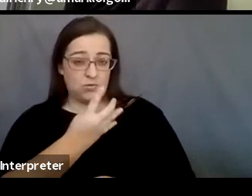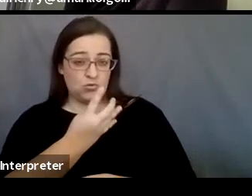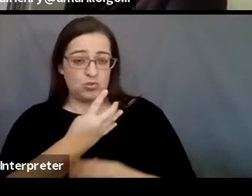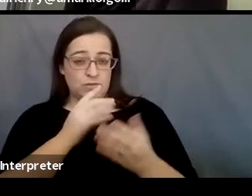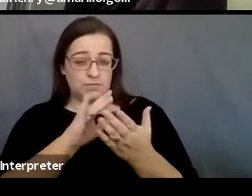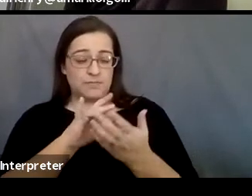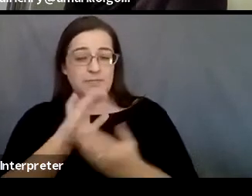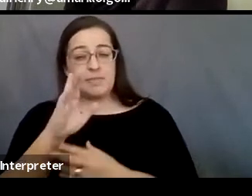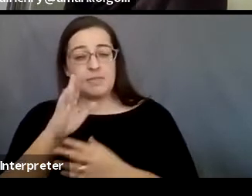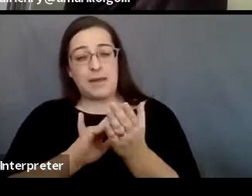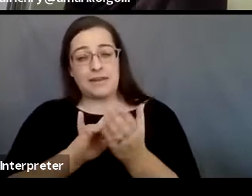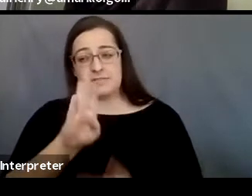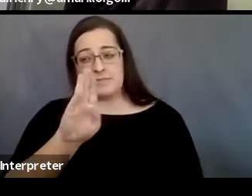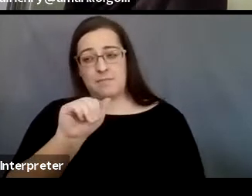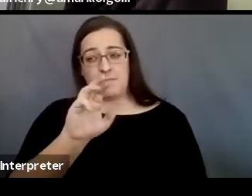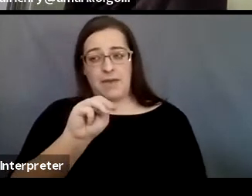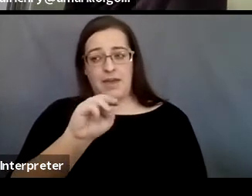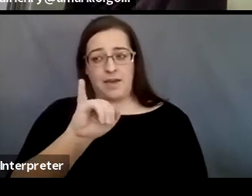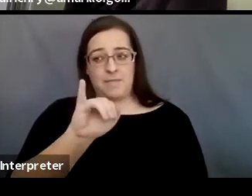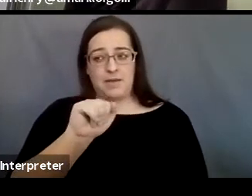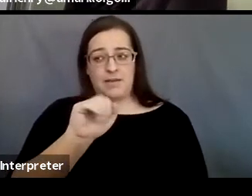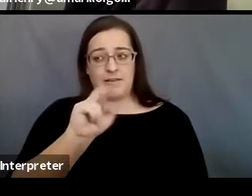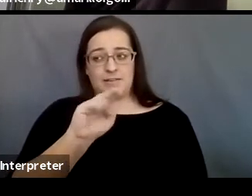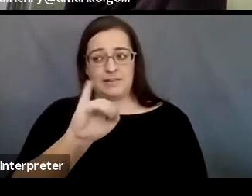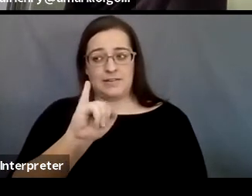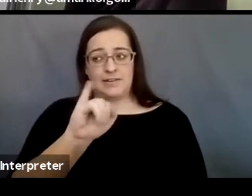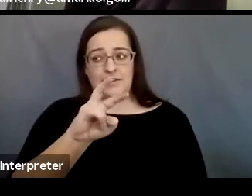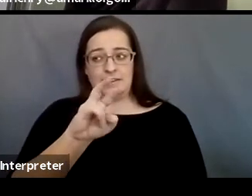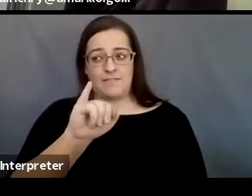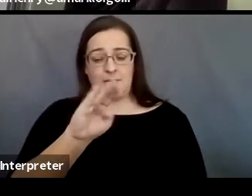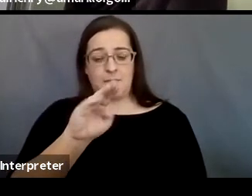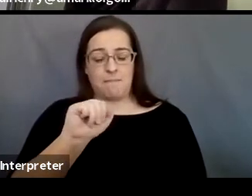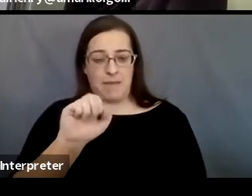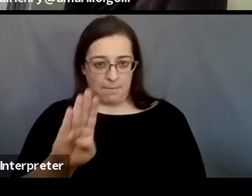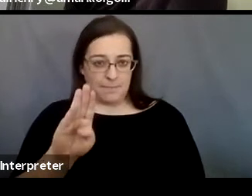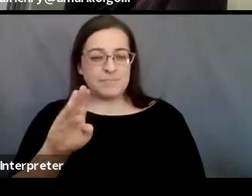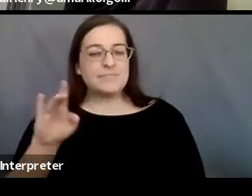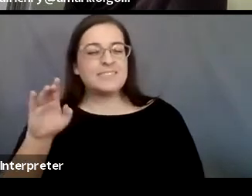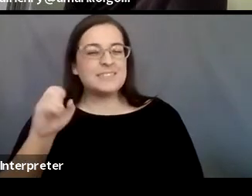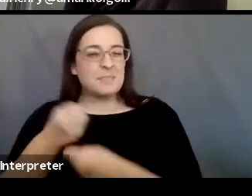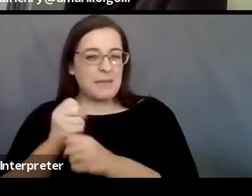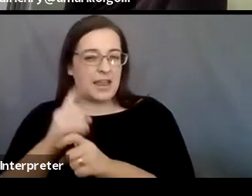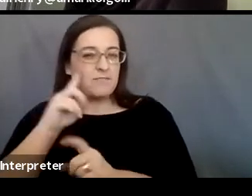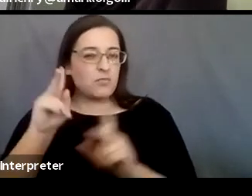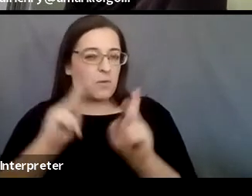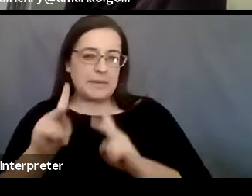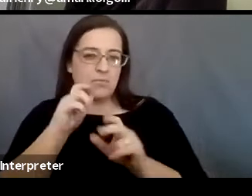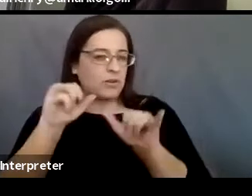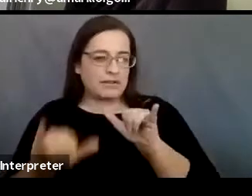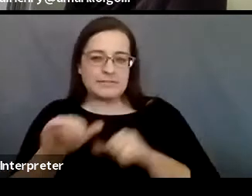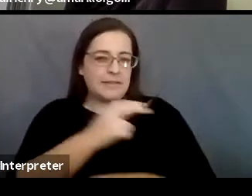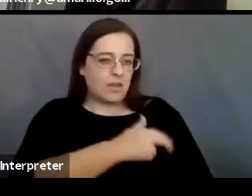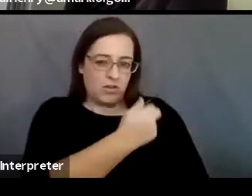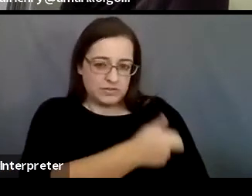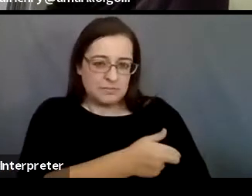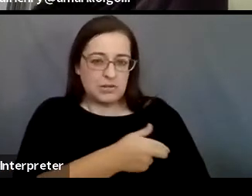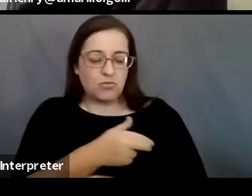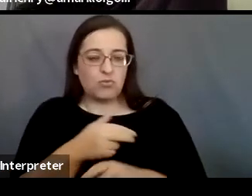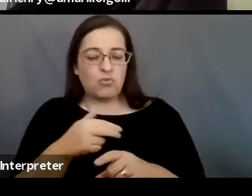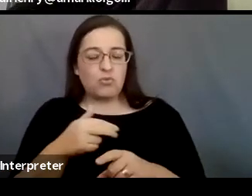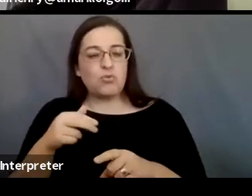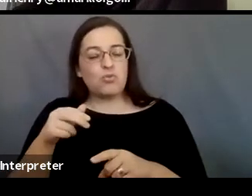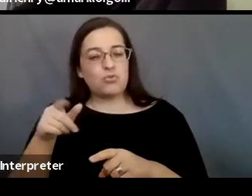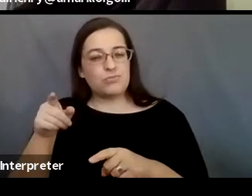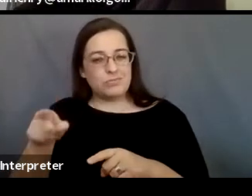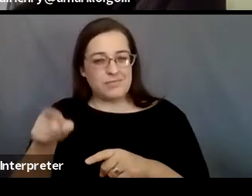is Bamlinevomab. This is this antibody that's made by Eli Lilly. It's for outpatients. It's for people who are at significant risk